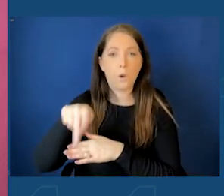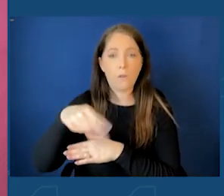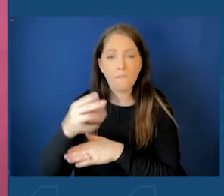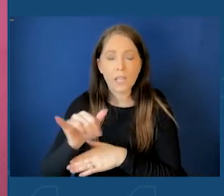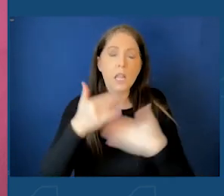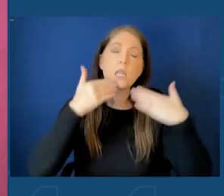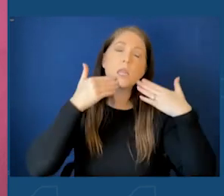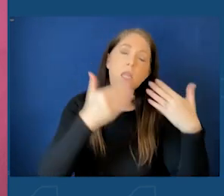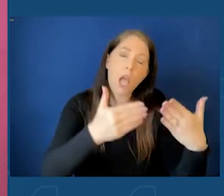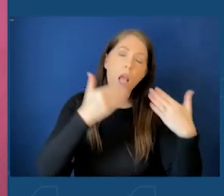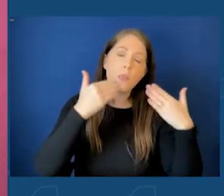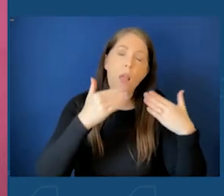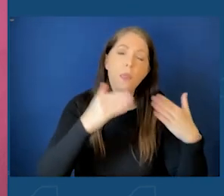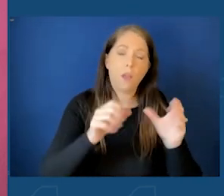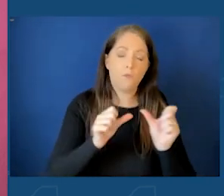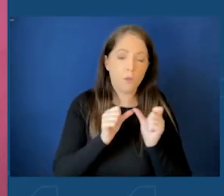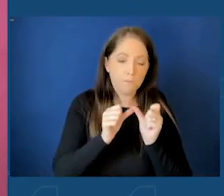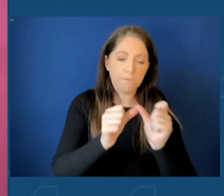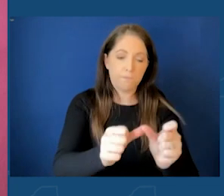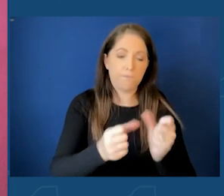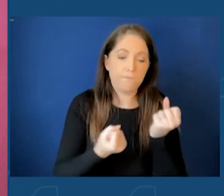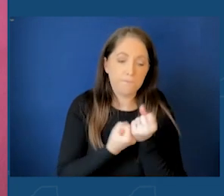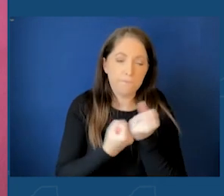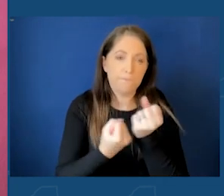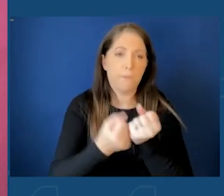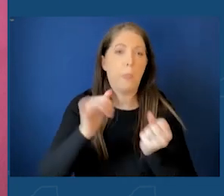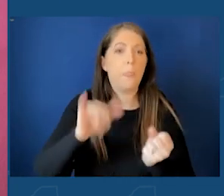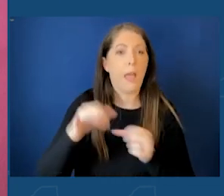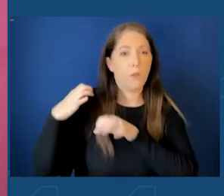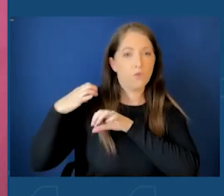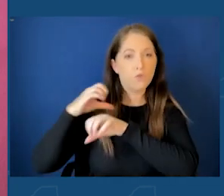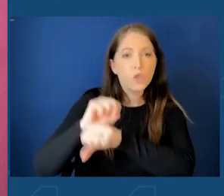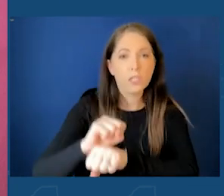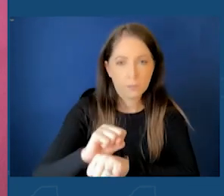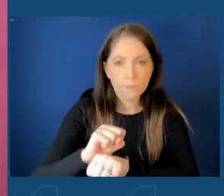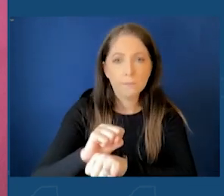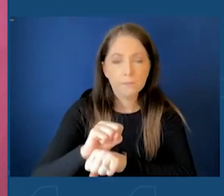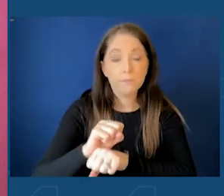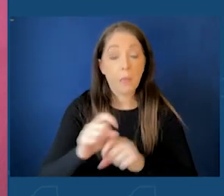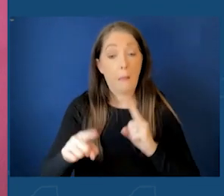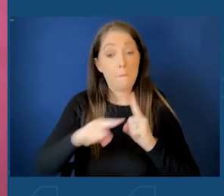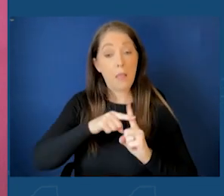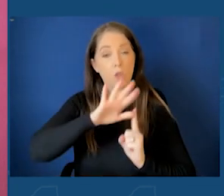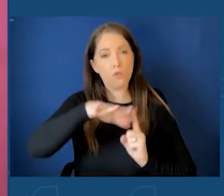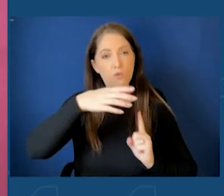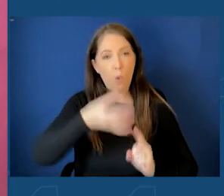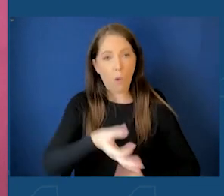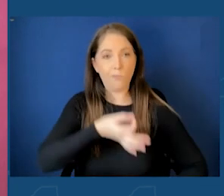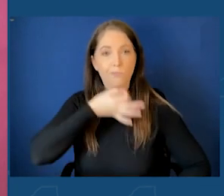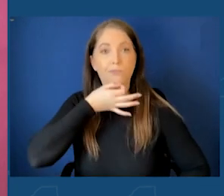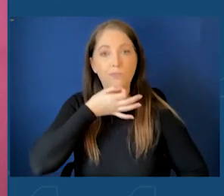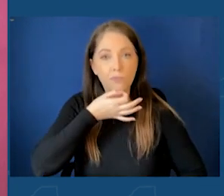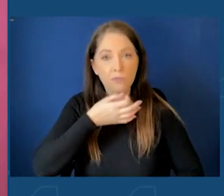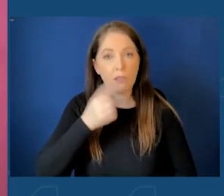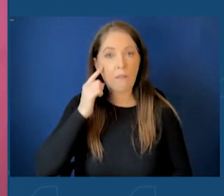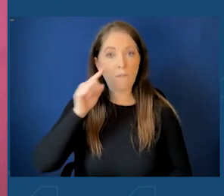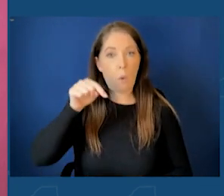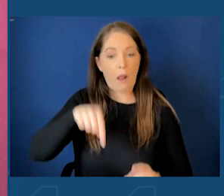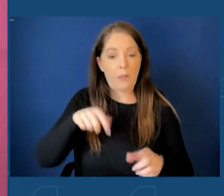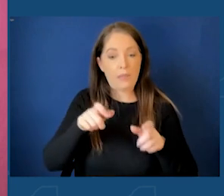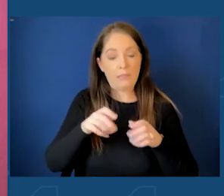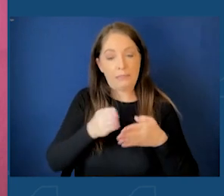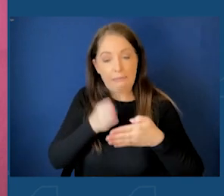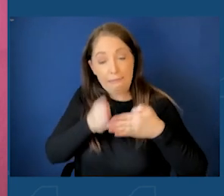that tradition, but also bringing great expertise to the final stages of the closing and the work we've